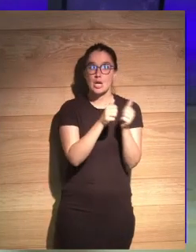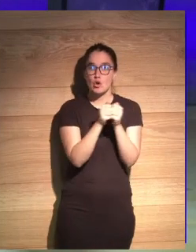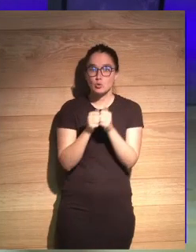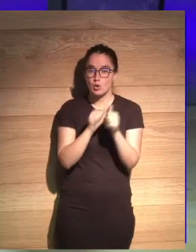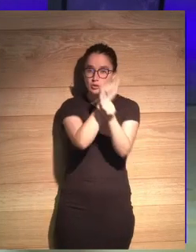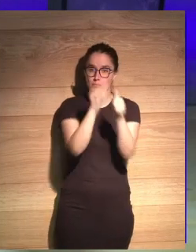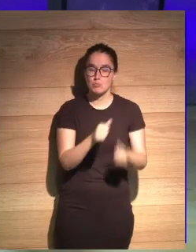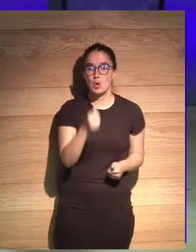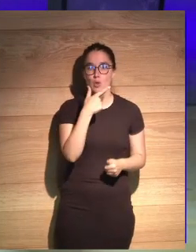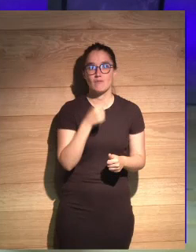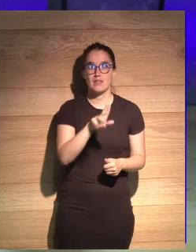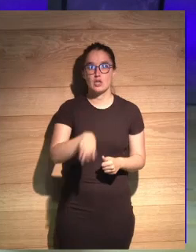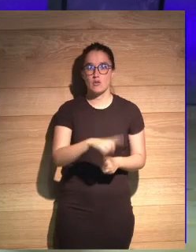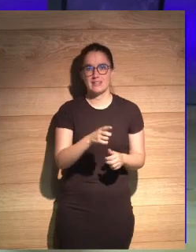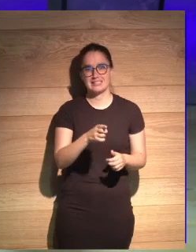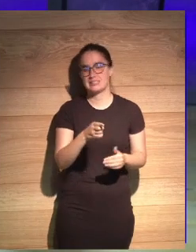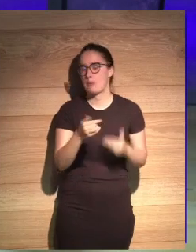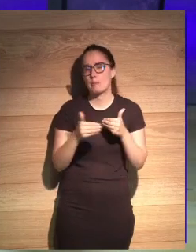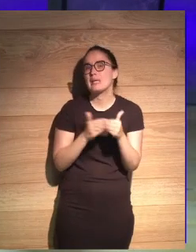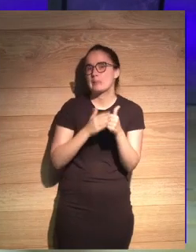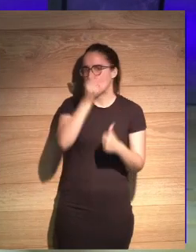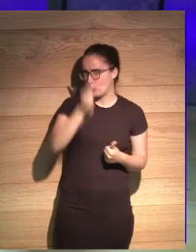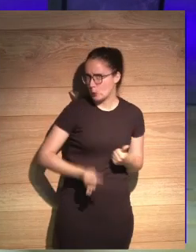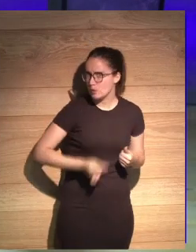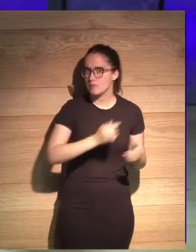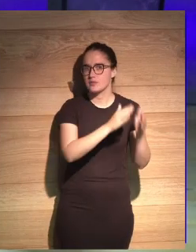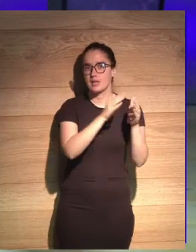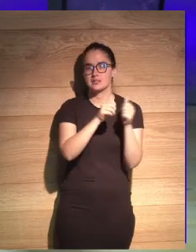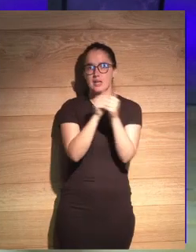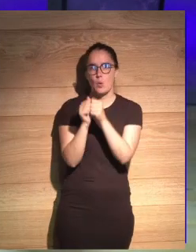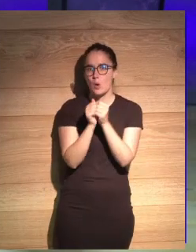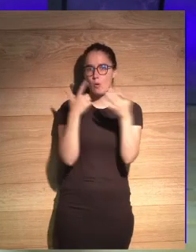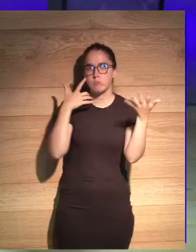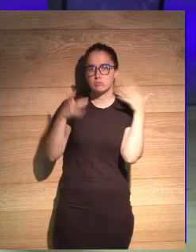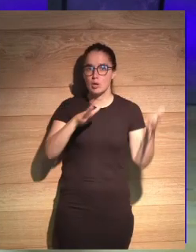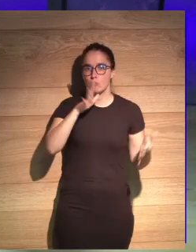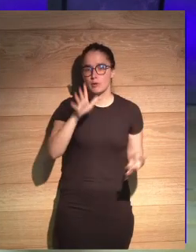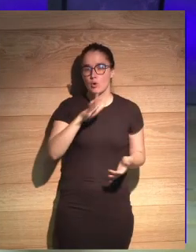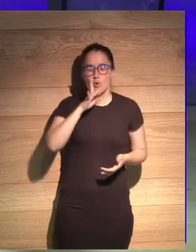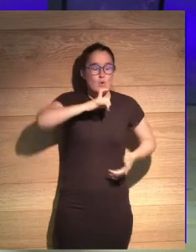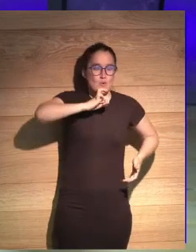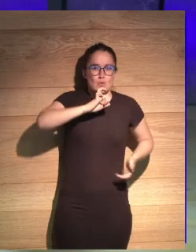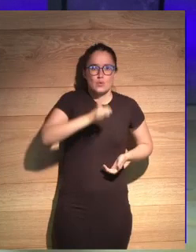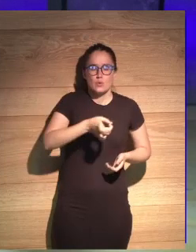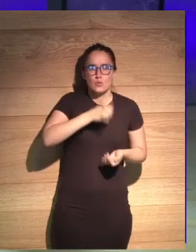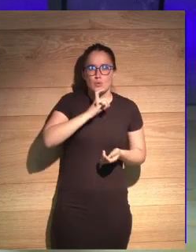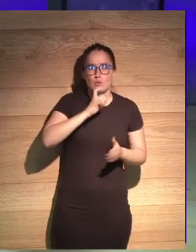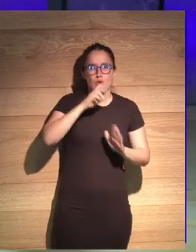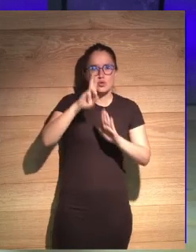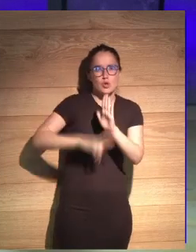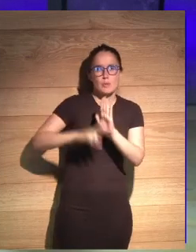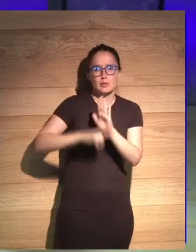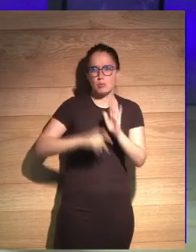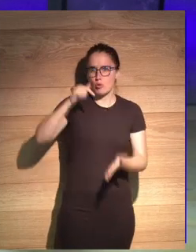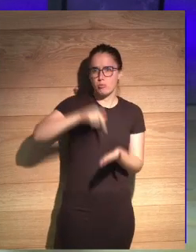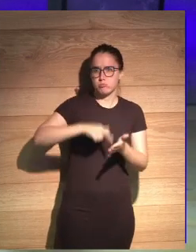decision that needs to be done by the designer or the director, but well, this particular game that you mentioned earlier